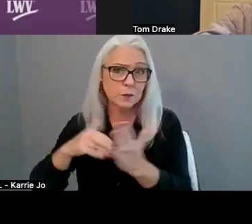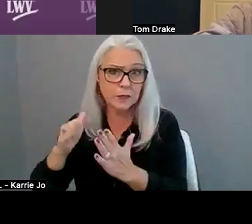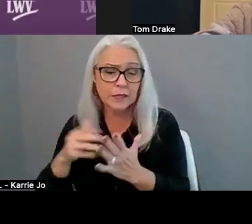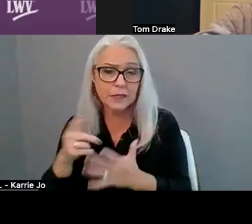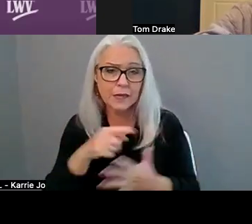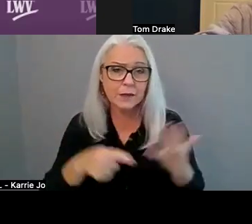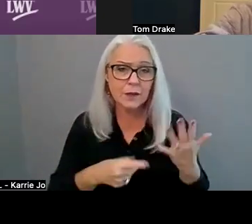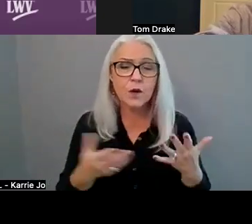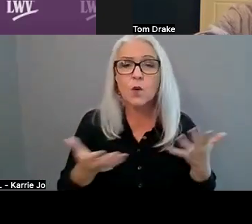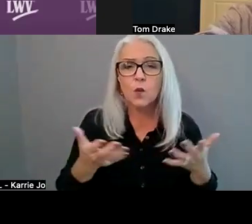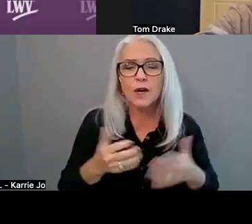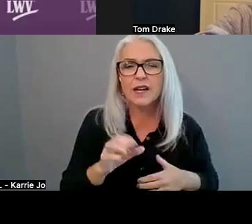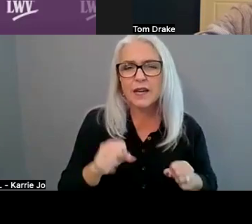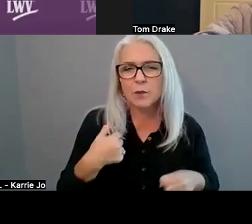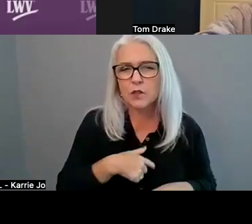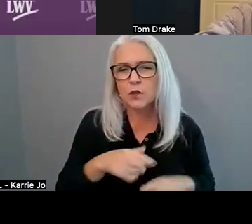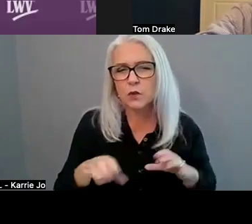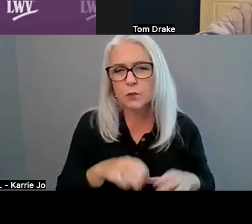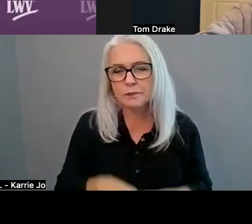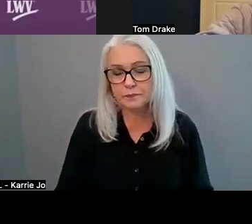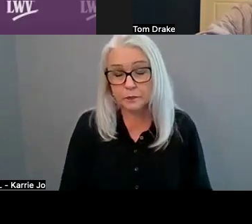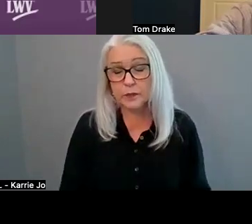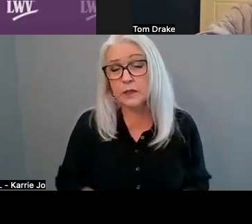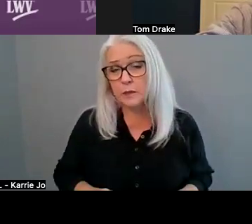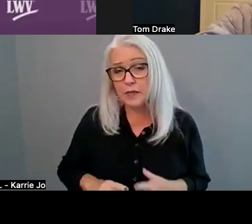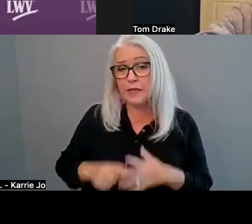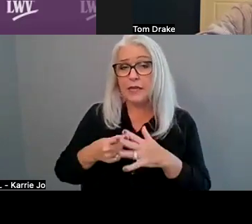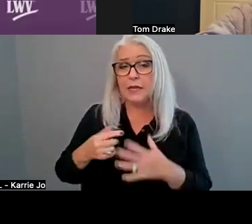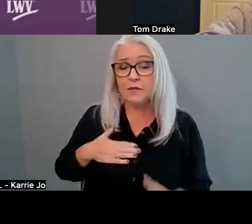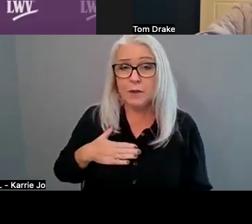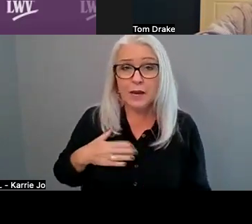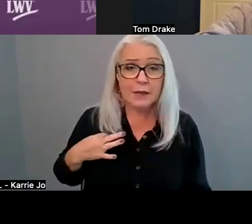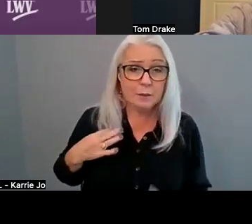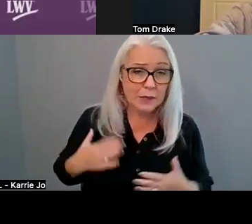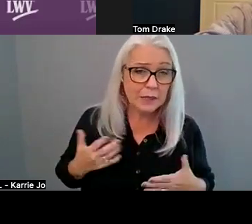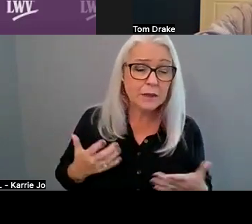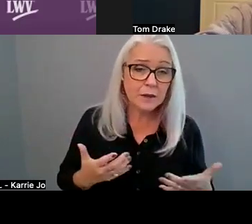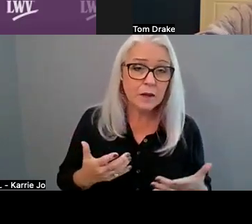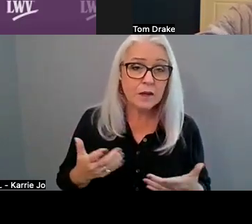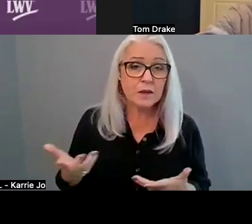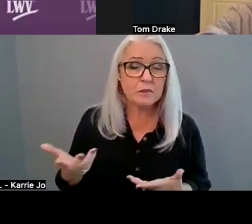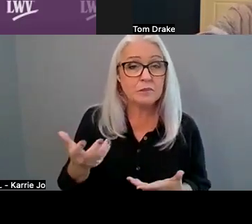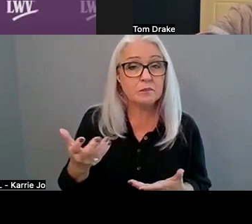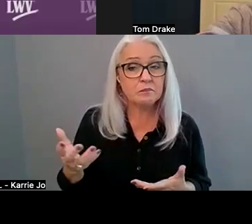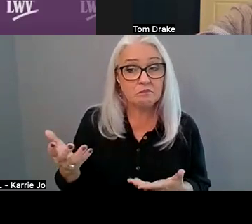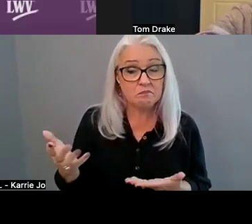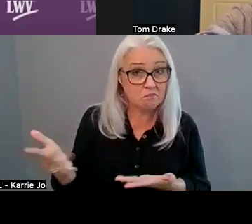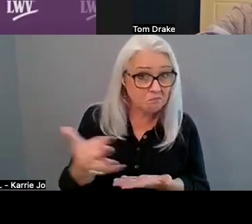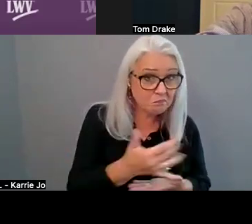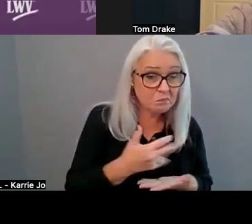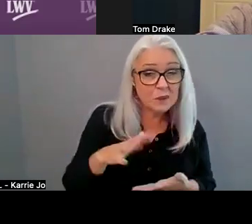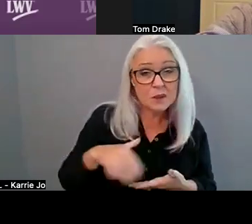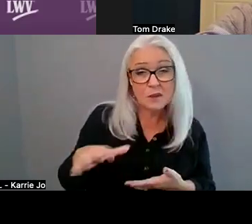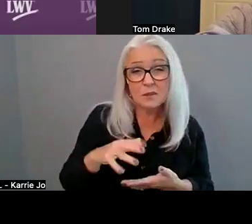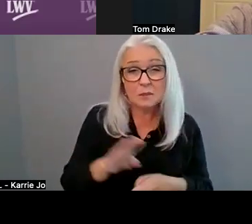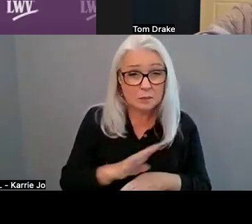I met right in the beginning of my campaign. I was able to meet with about a dozen business owners in the village, and I heard a lot from those business owners.